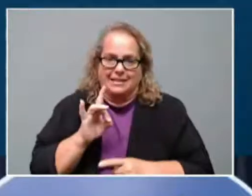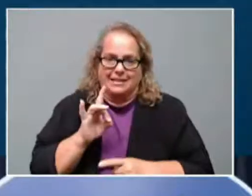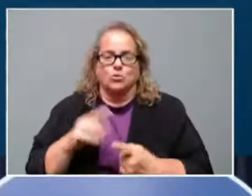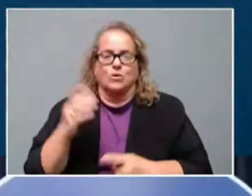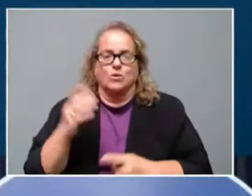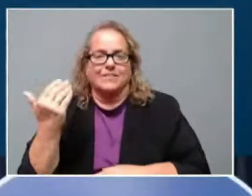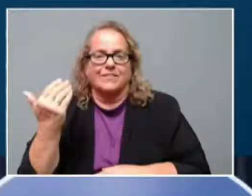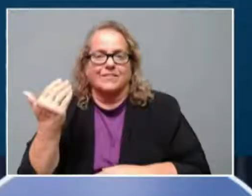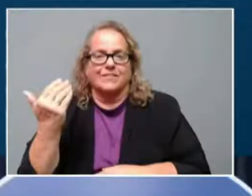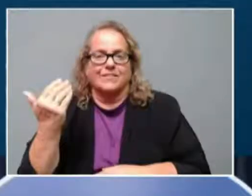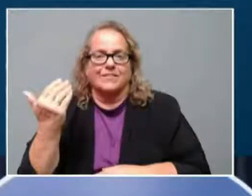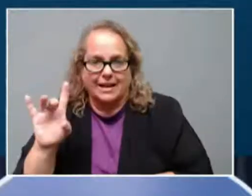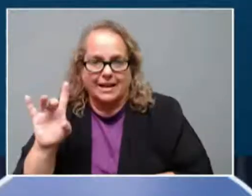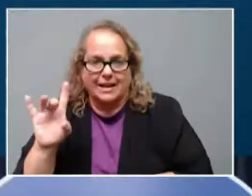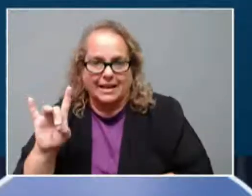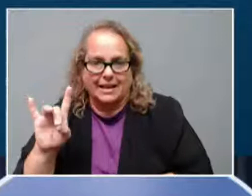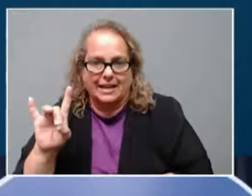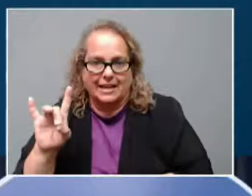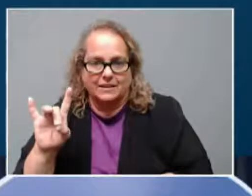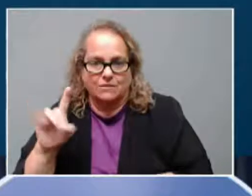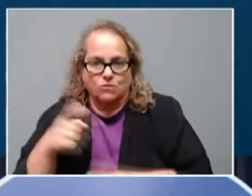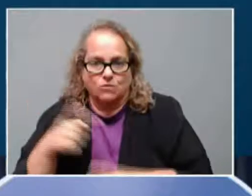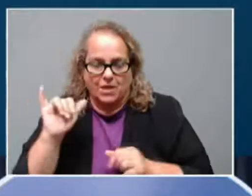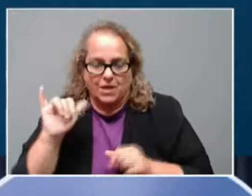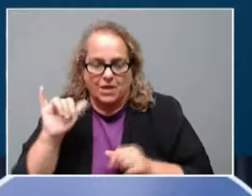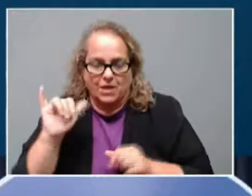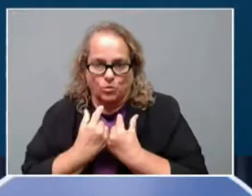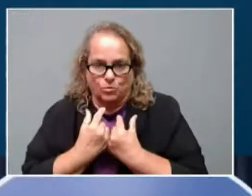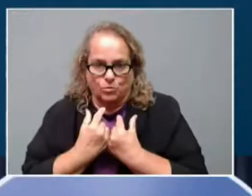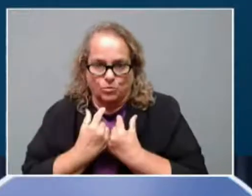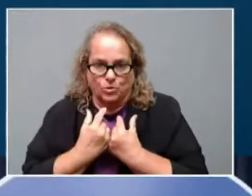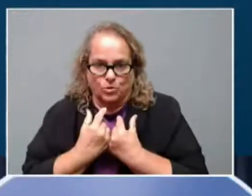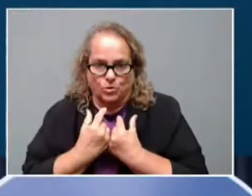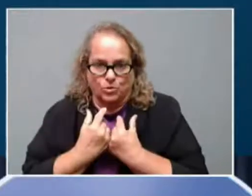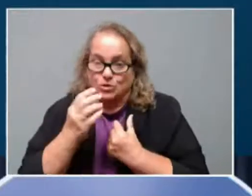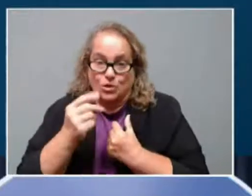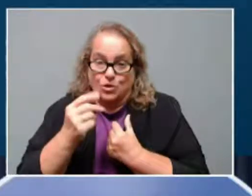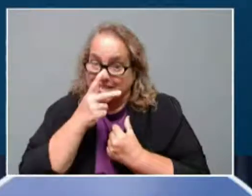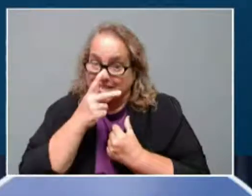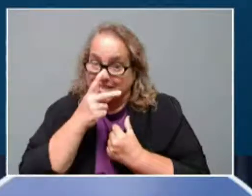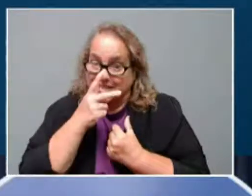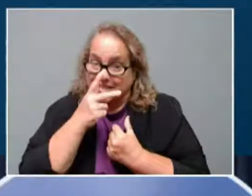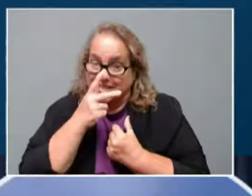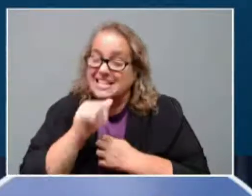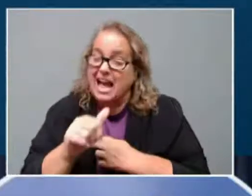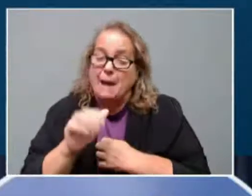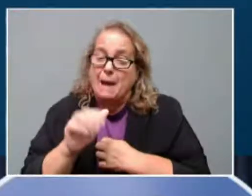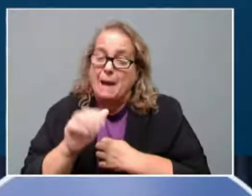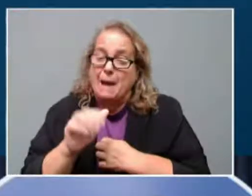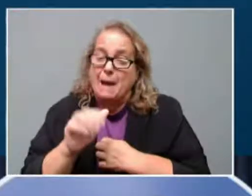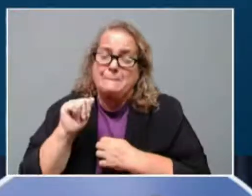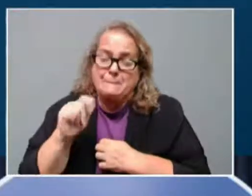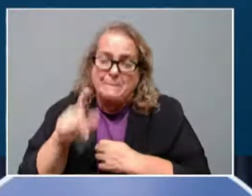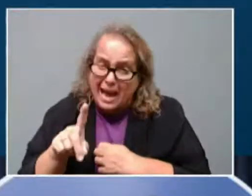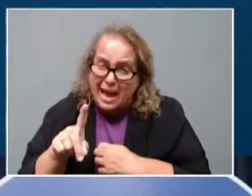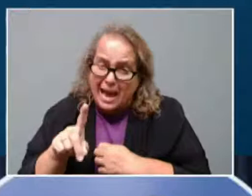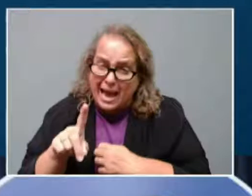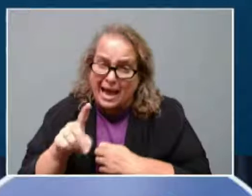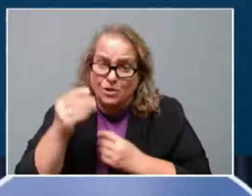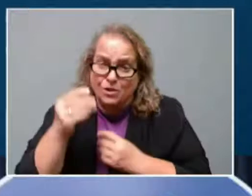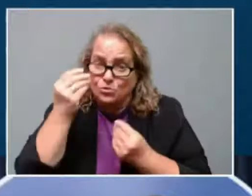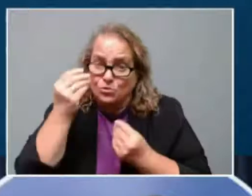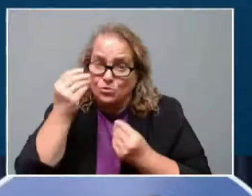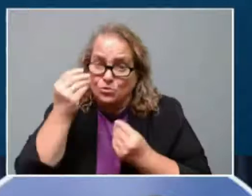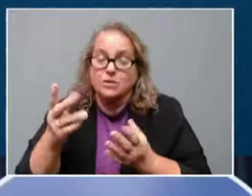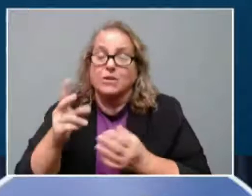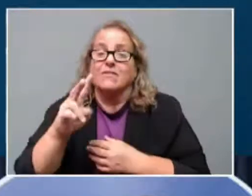15.8 out of that group. Again, this isn't bad news. The vaccines work. It's just you need a